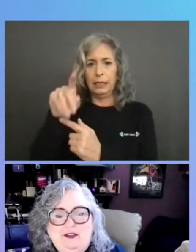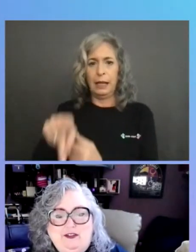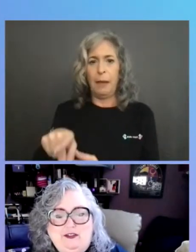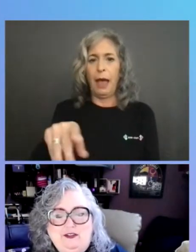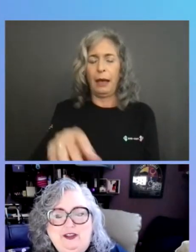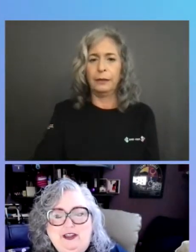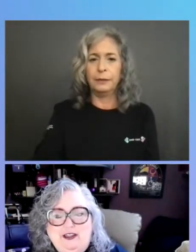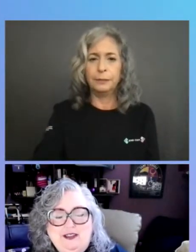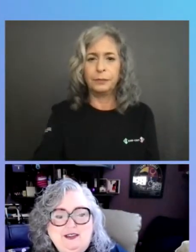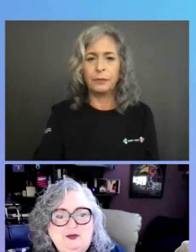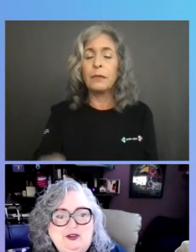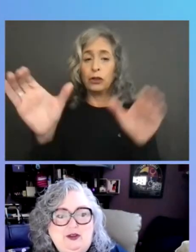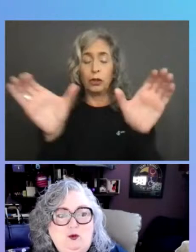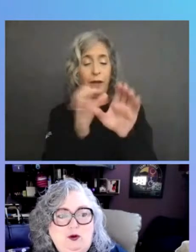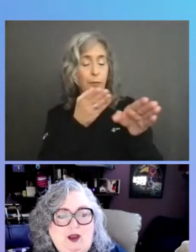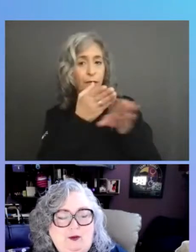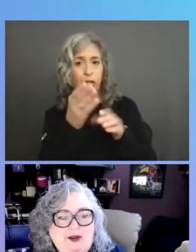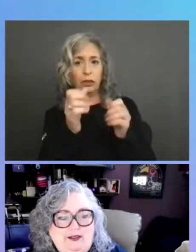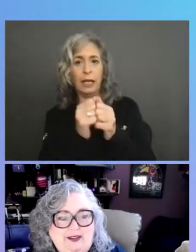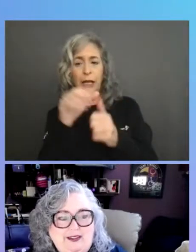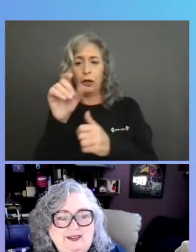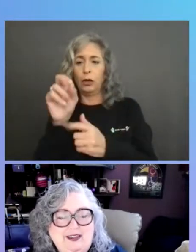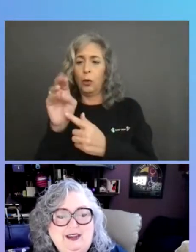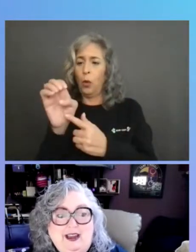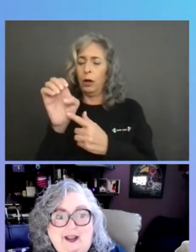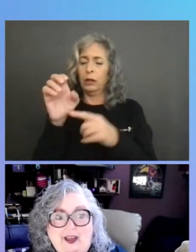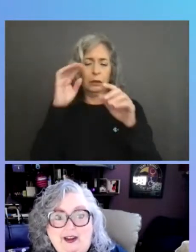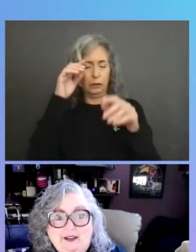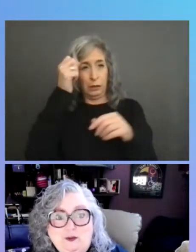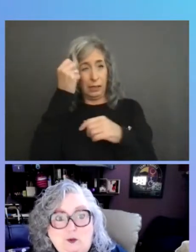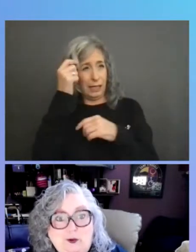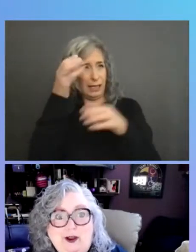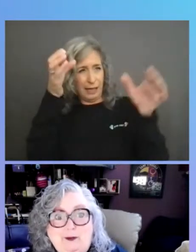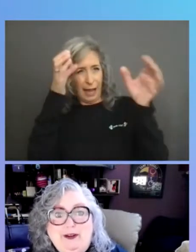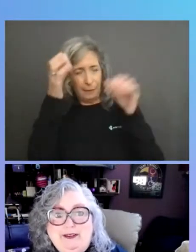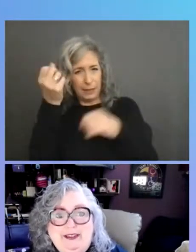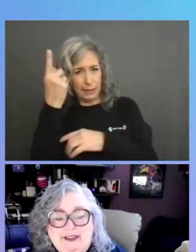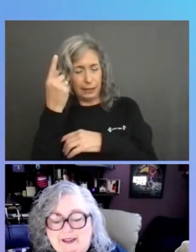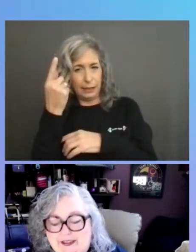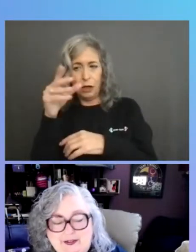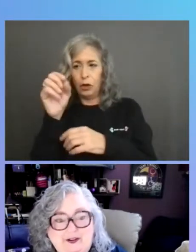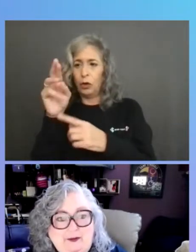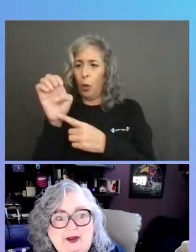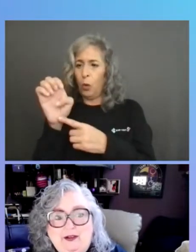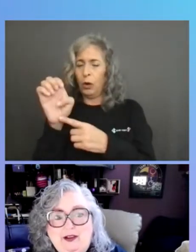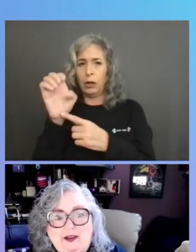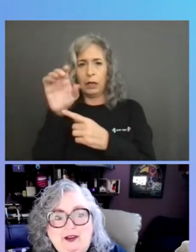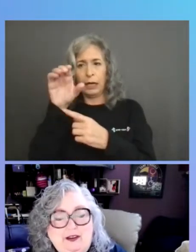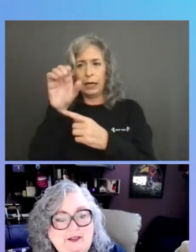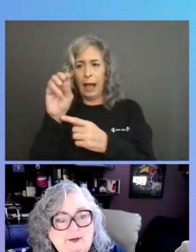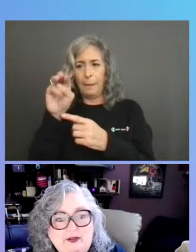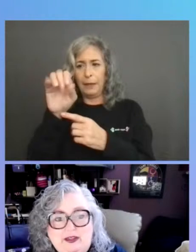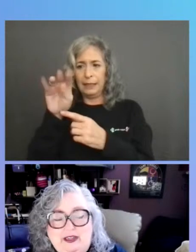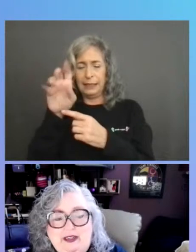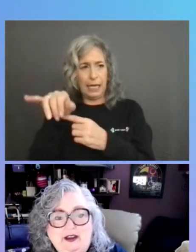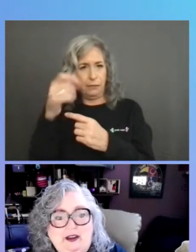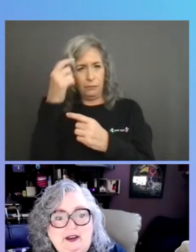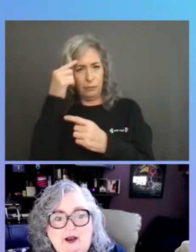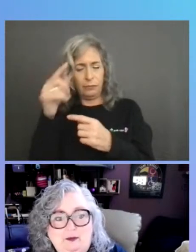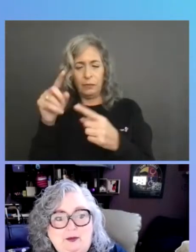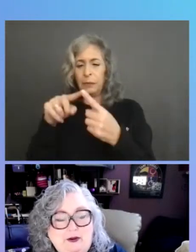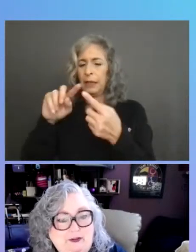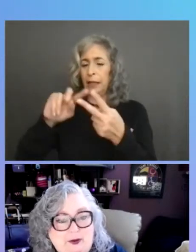Certified Professional in Accessibility Core Competencies, and that is core competencies. It is talking about